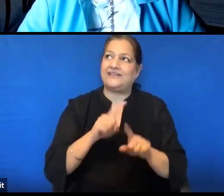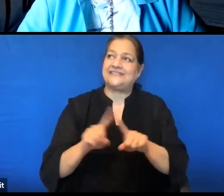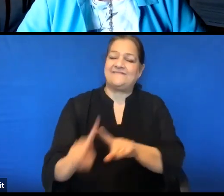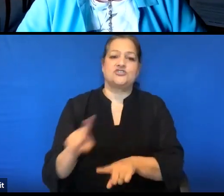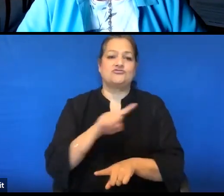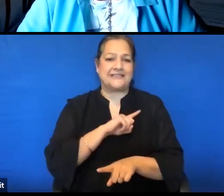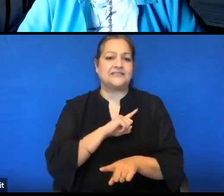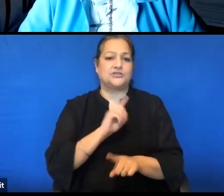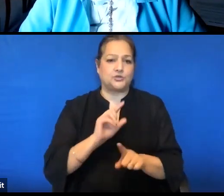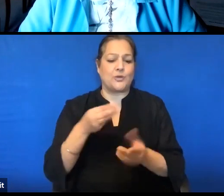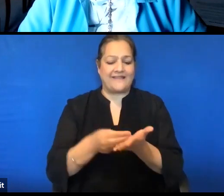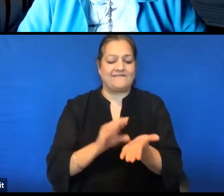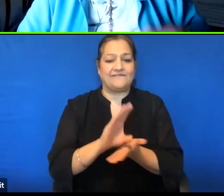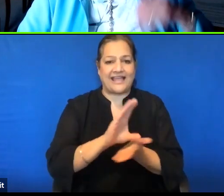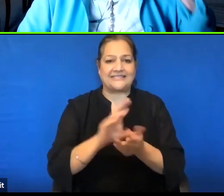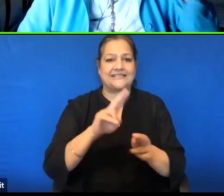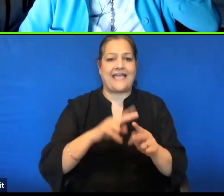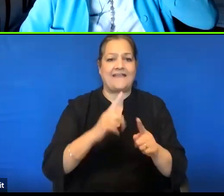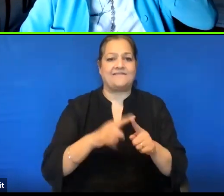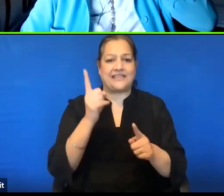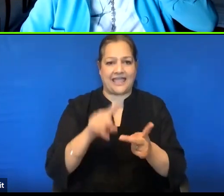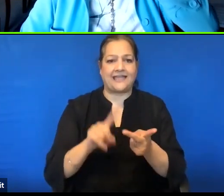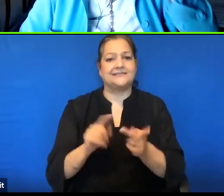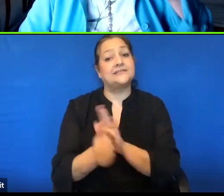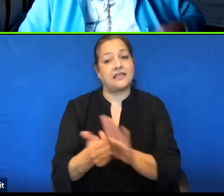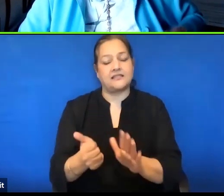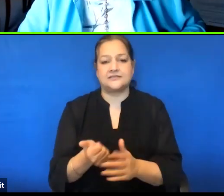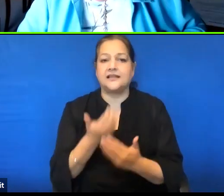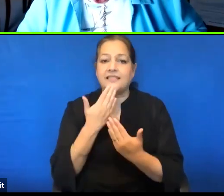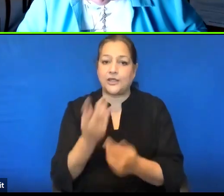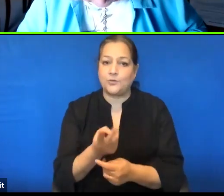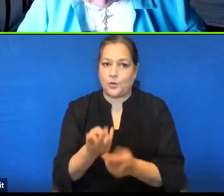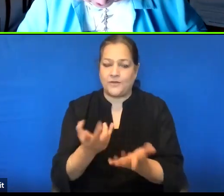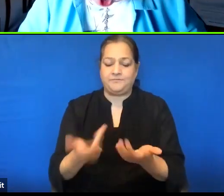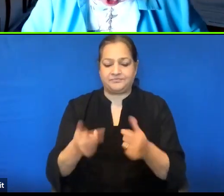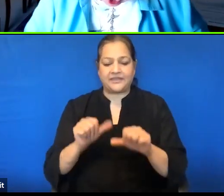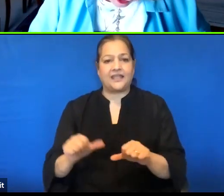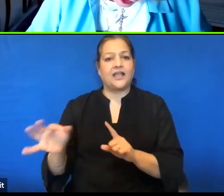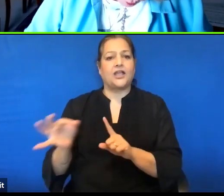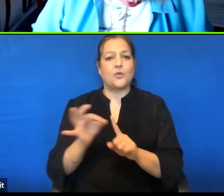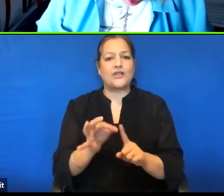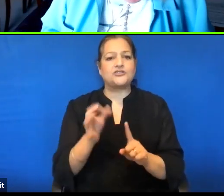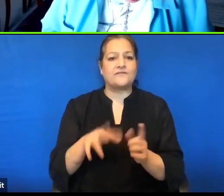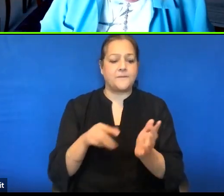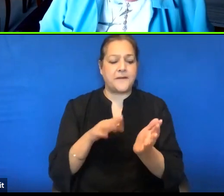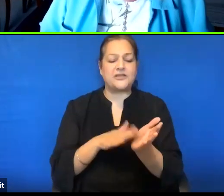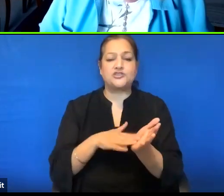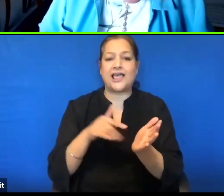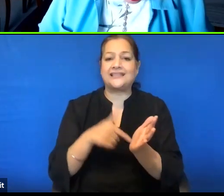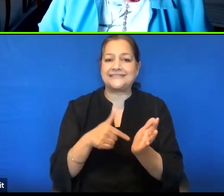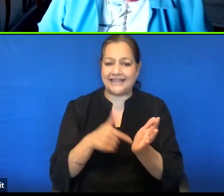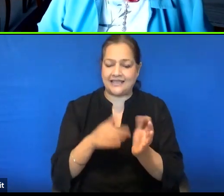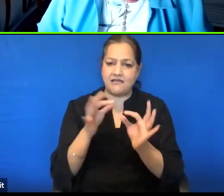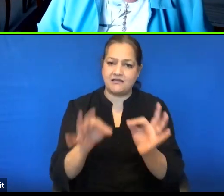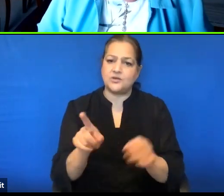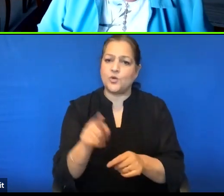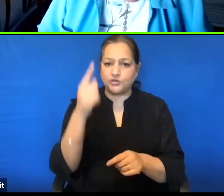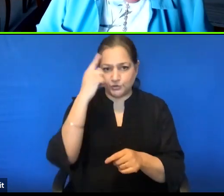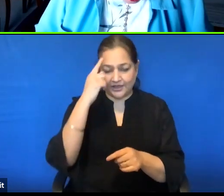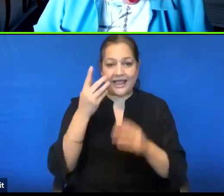in skills. Thank you very much, both of you. Right, a question from Michelle Tilley. What role do you feel